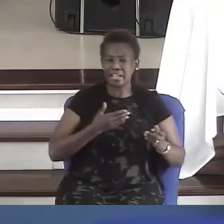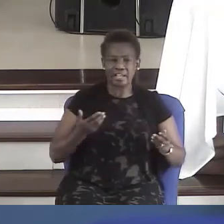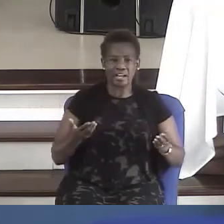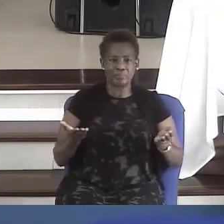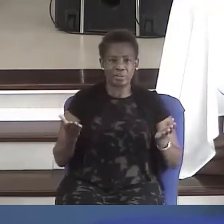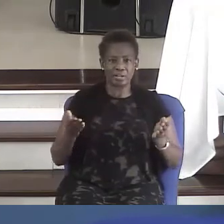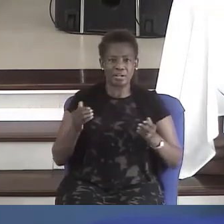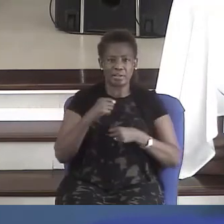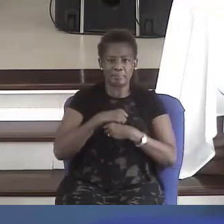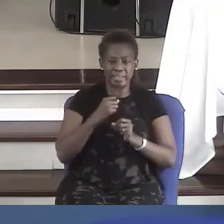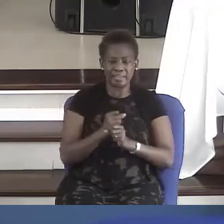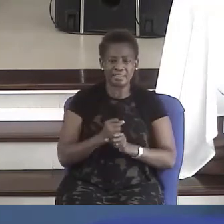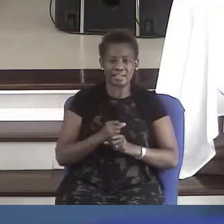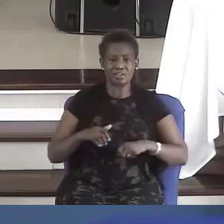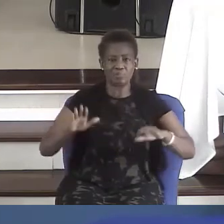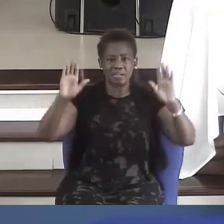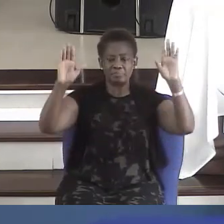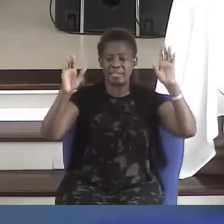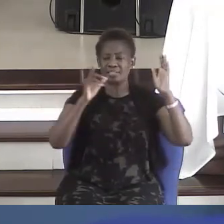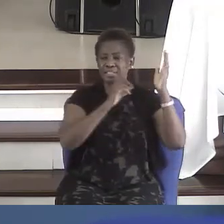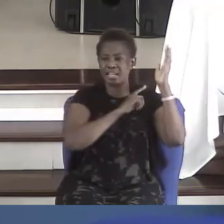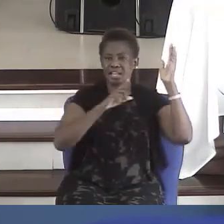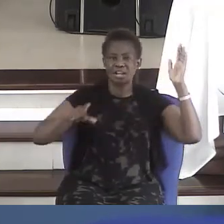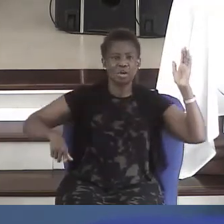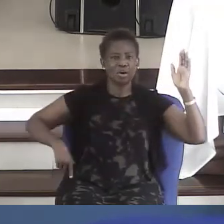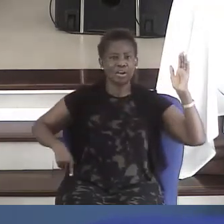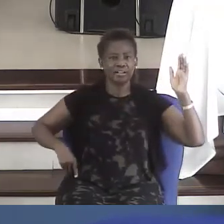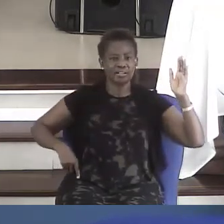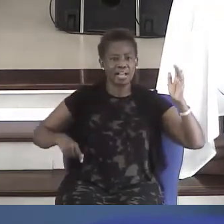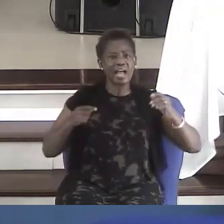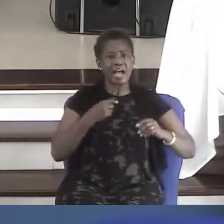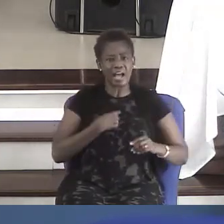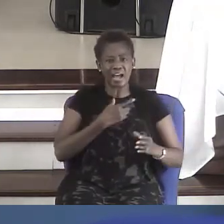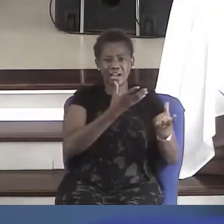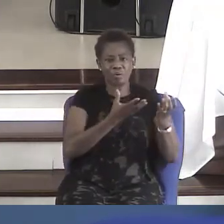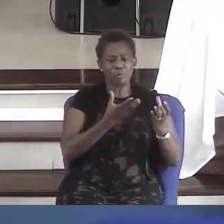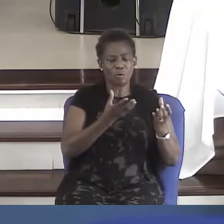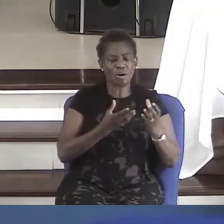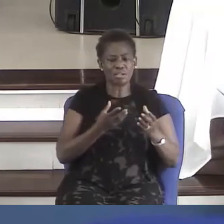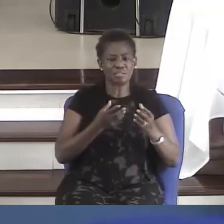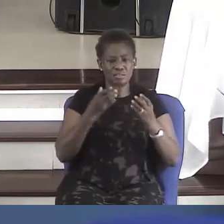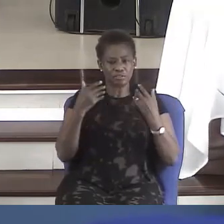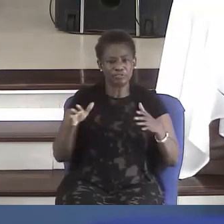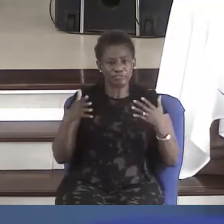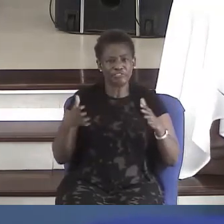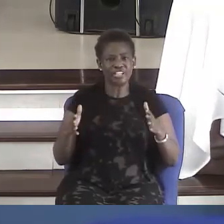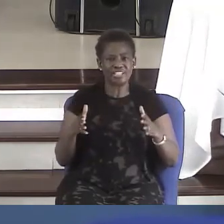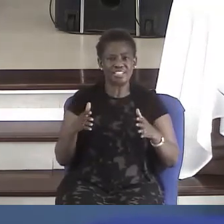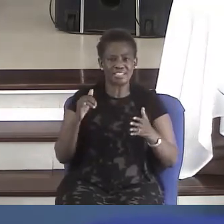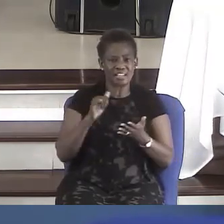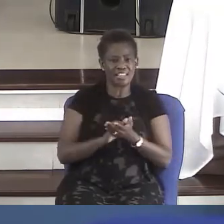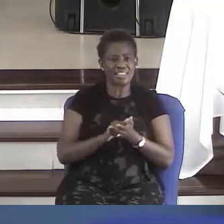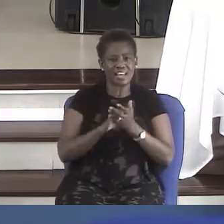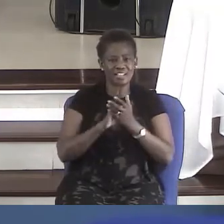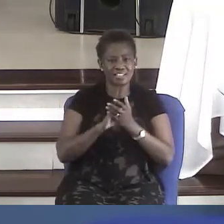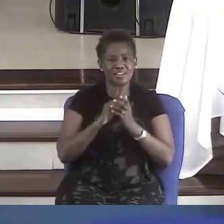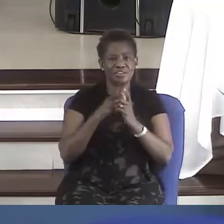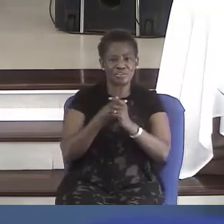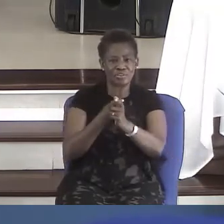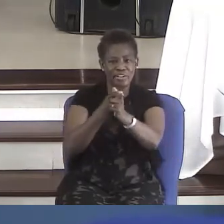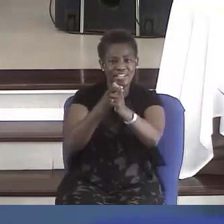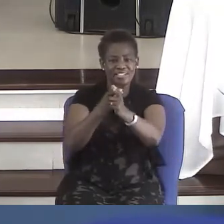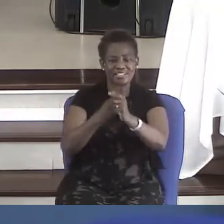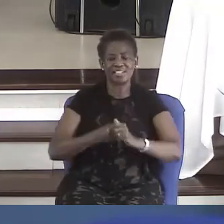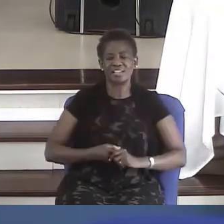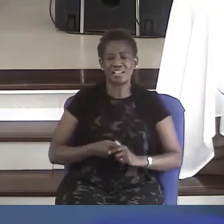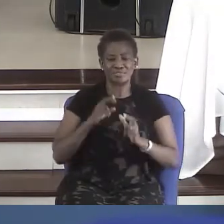to finish that race. Help me. You know my weakness. You know my challenges. You know my issues. You know where my mind is at this